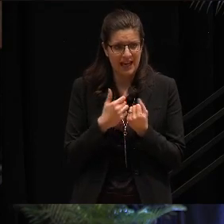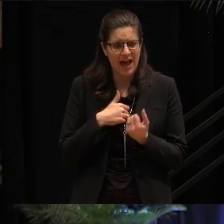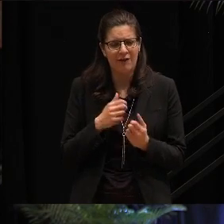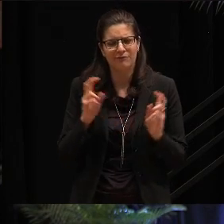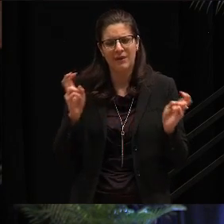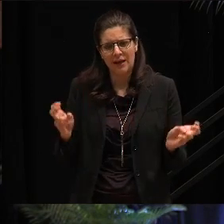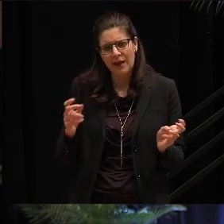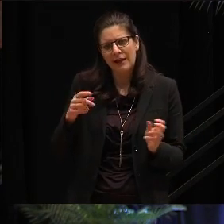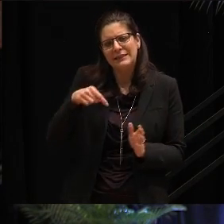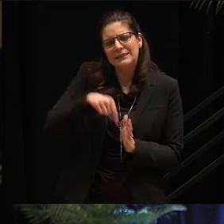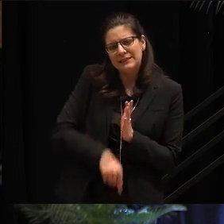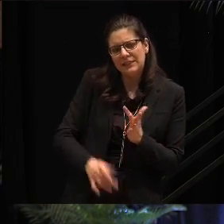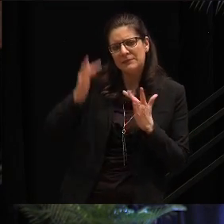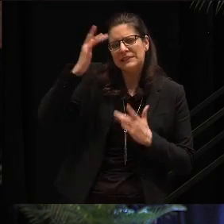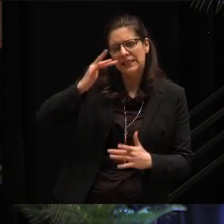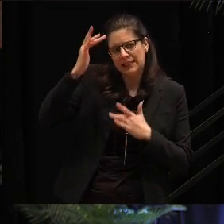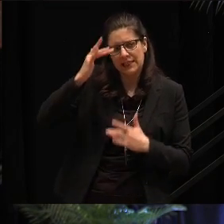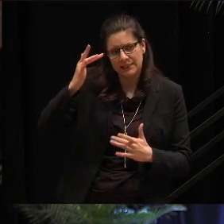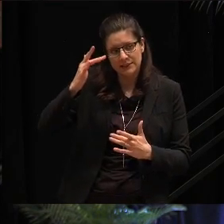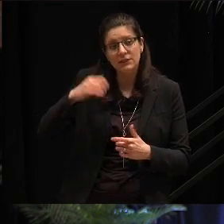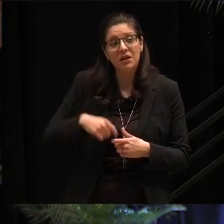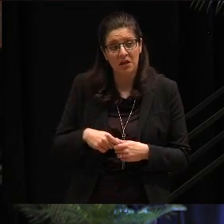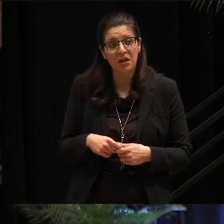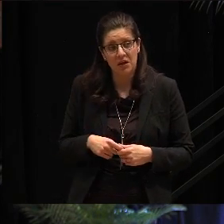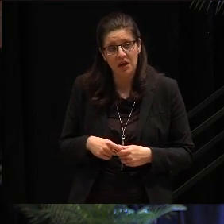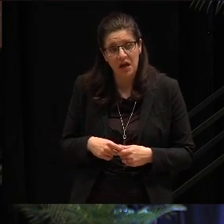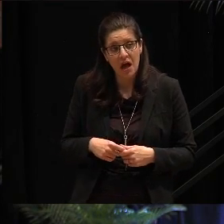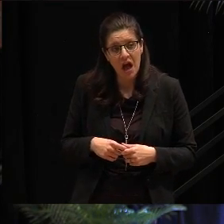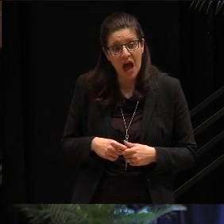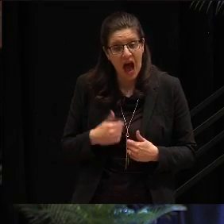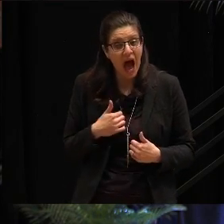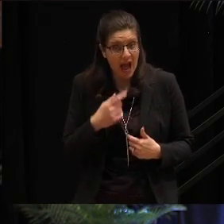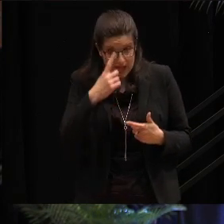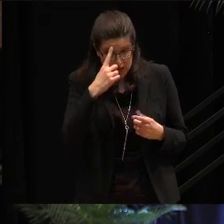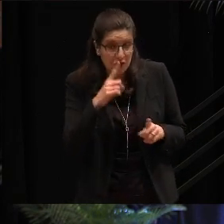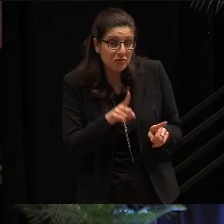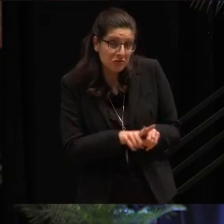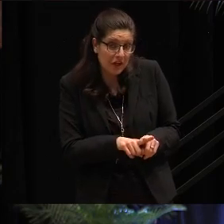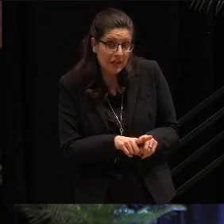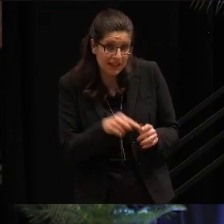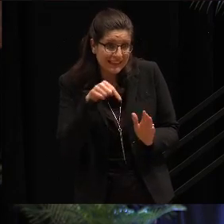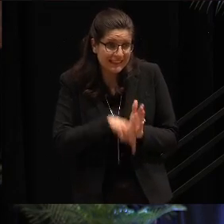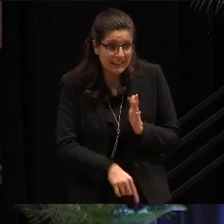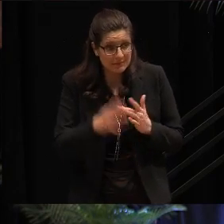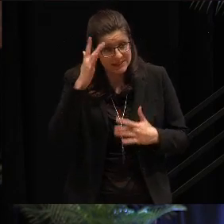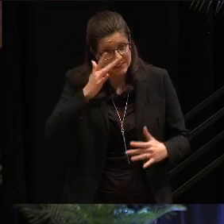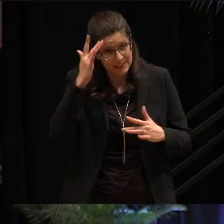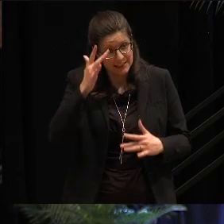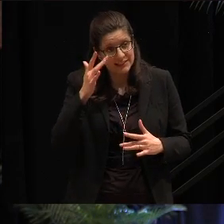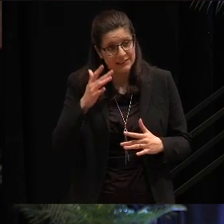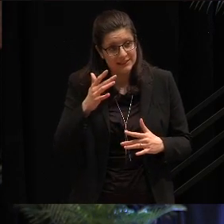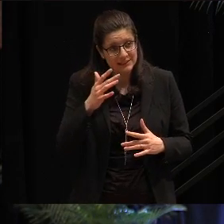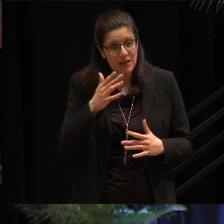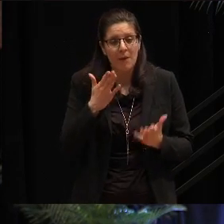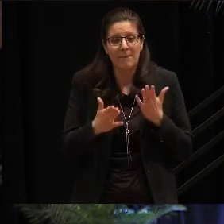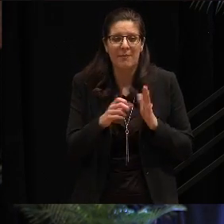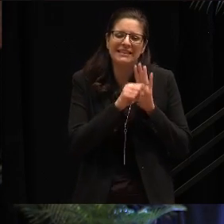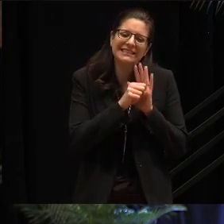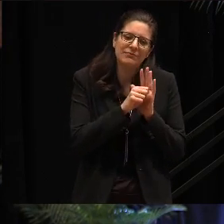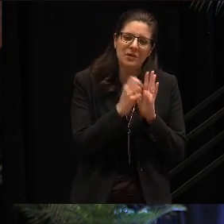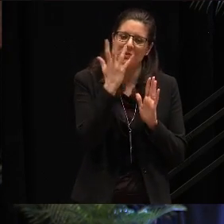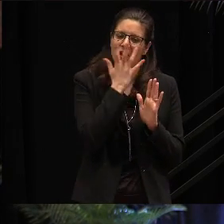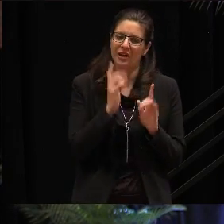sickness. If there is a deep sickness, and I'm likely to agree with you that there is, we probably would disagree as to what the symptoms